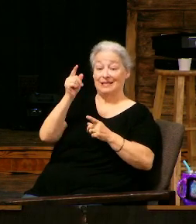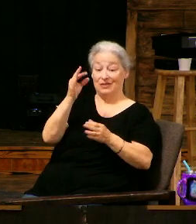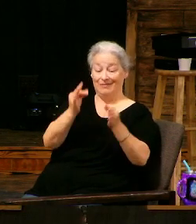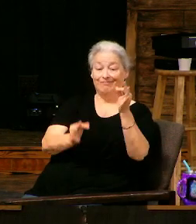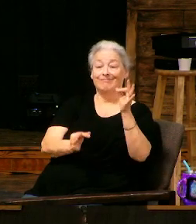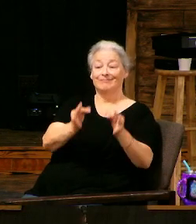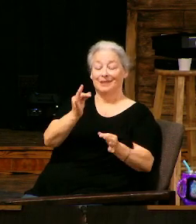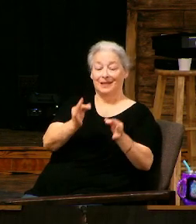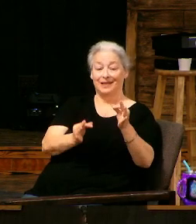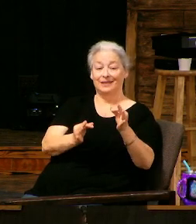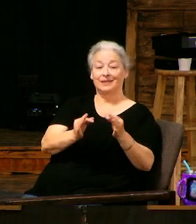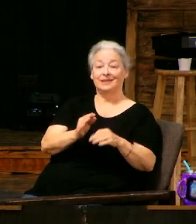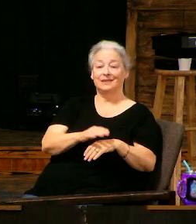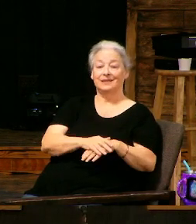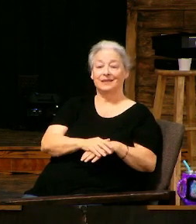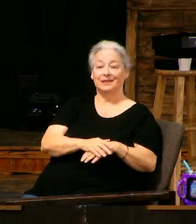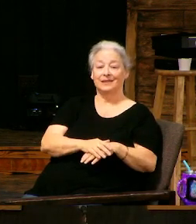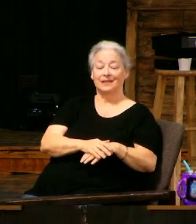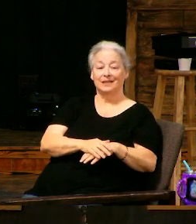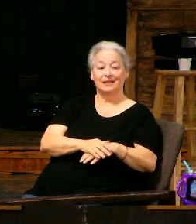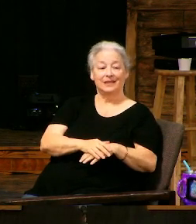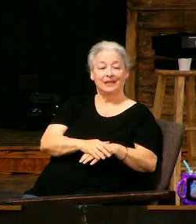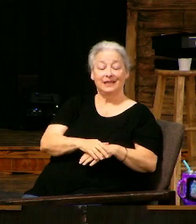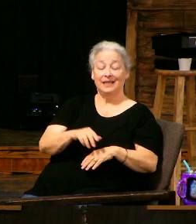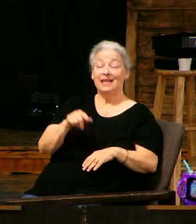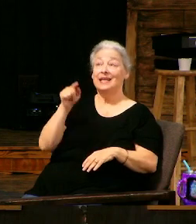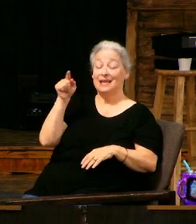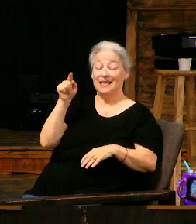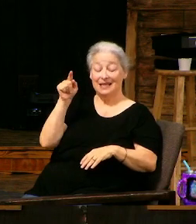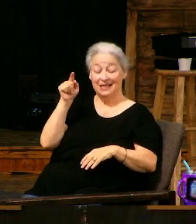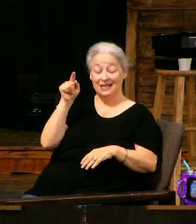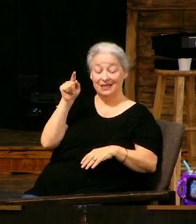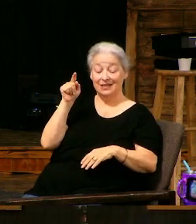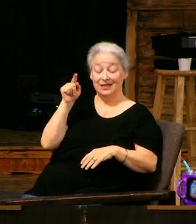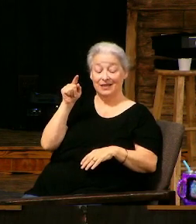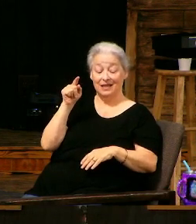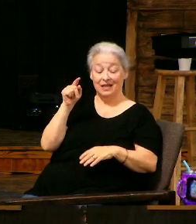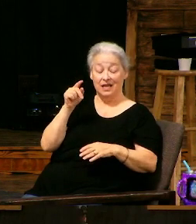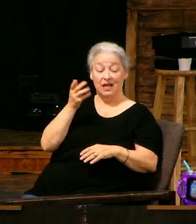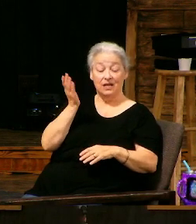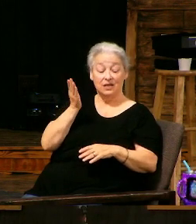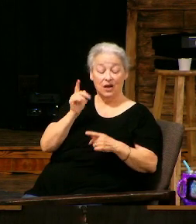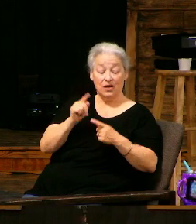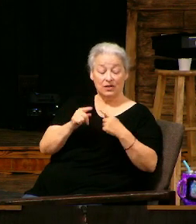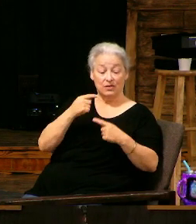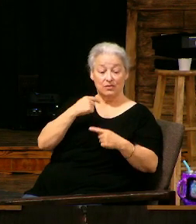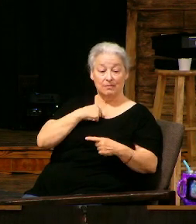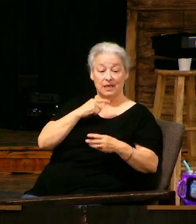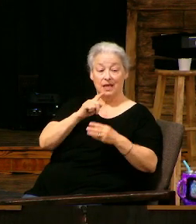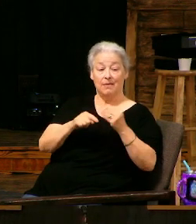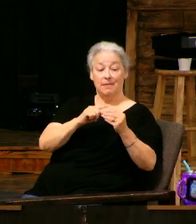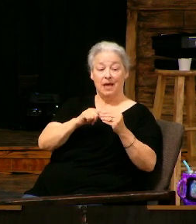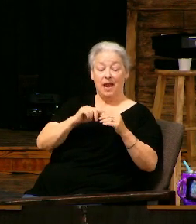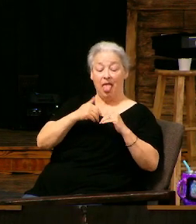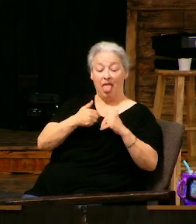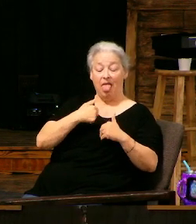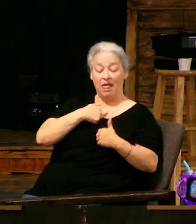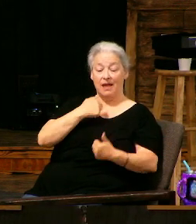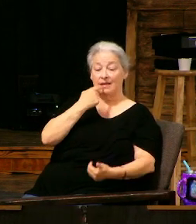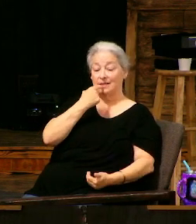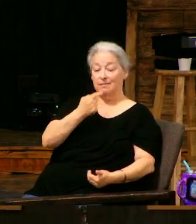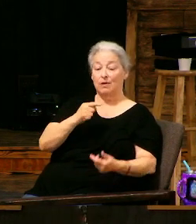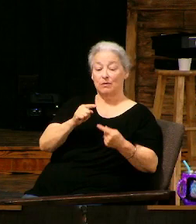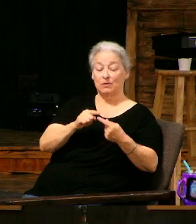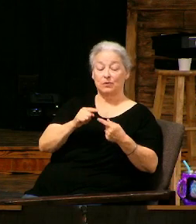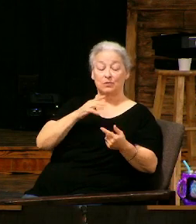about what I might have said about something of the world. He's going to talk to me about how I spoke to my